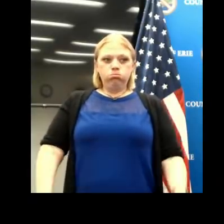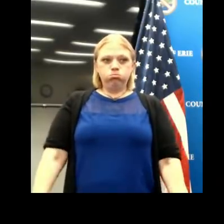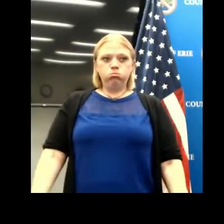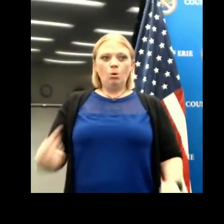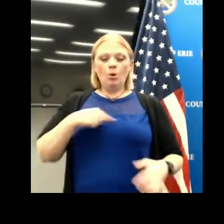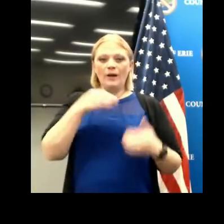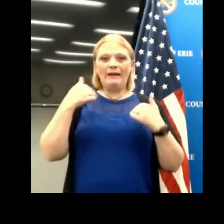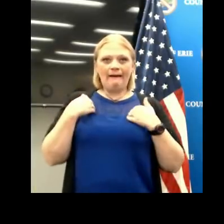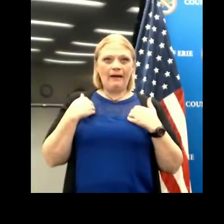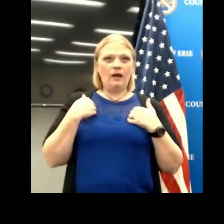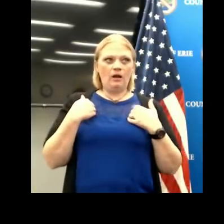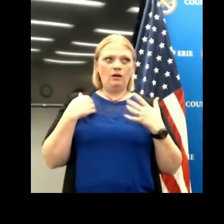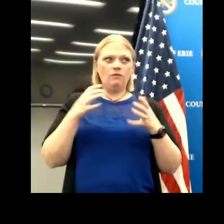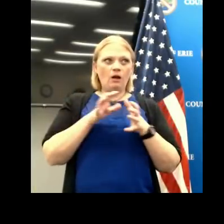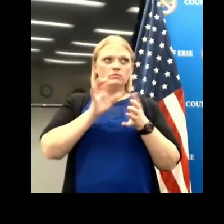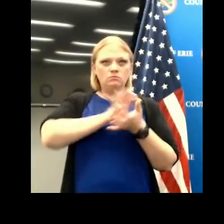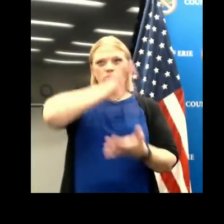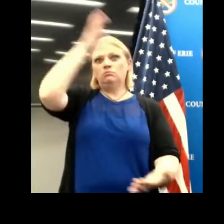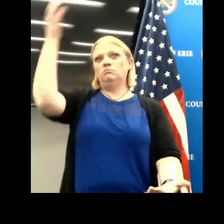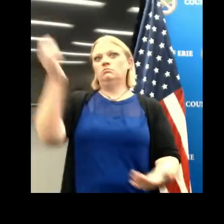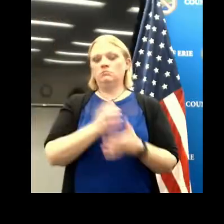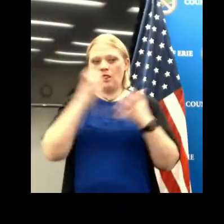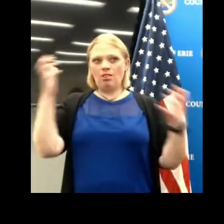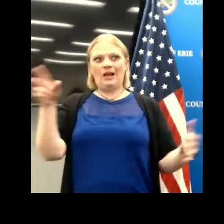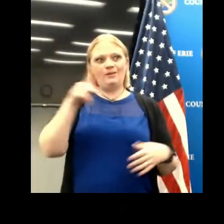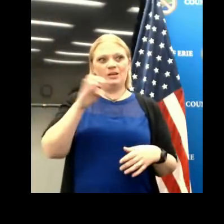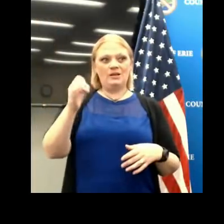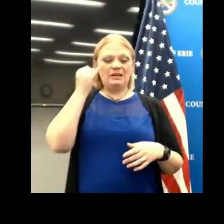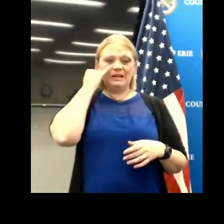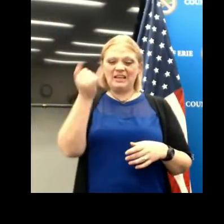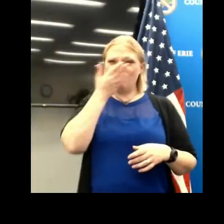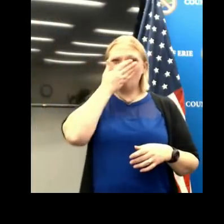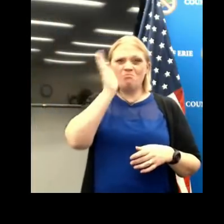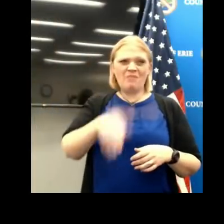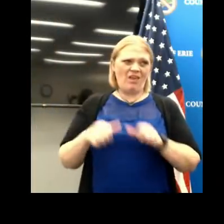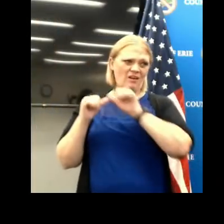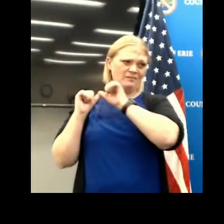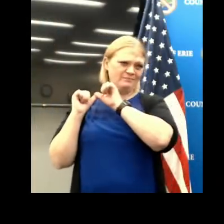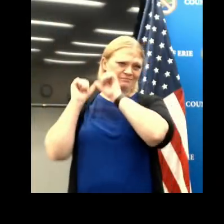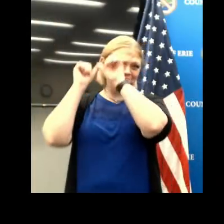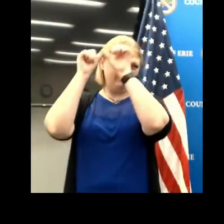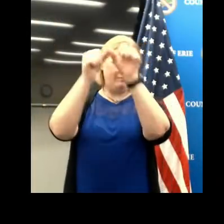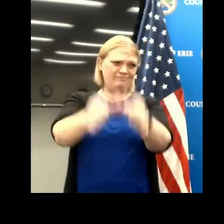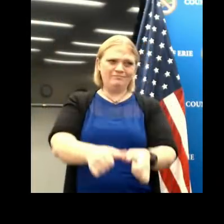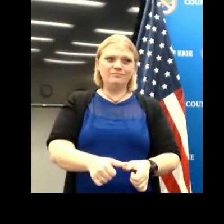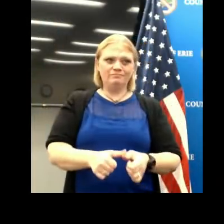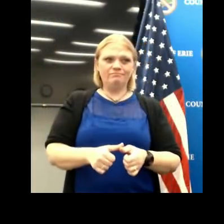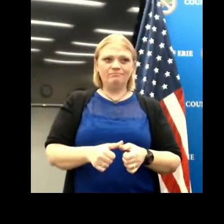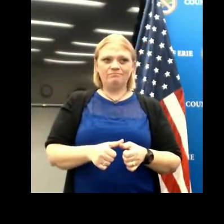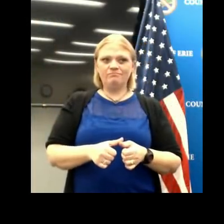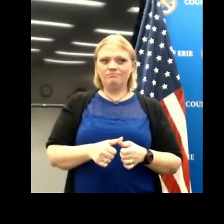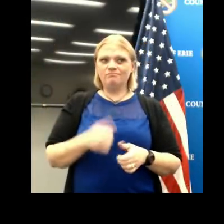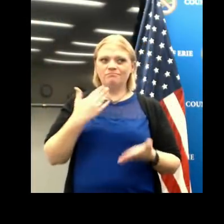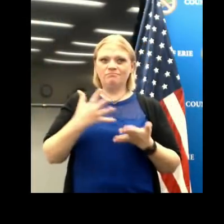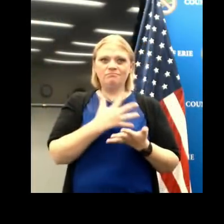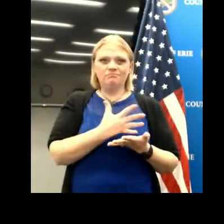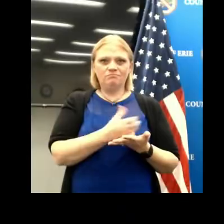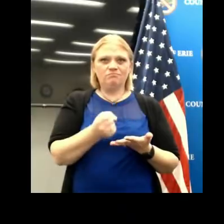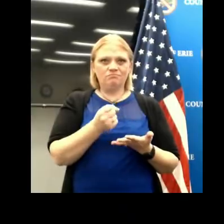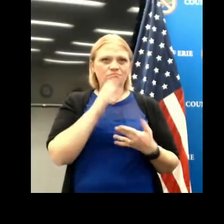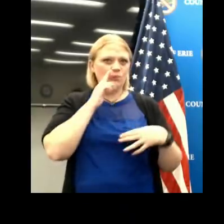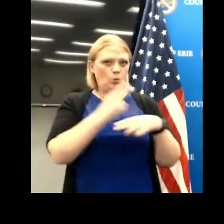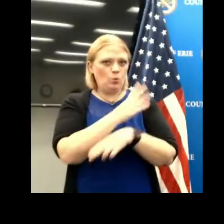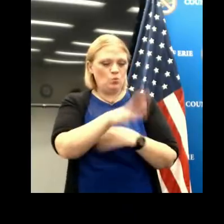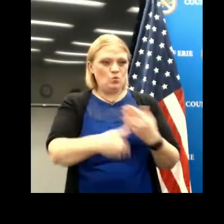of PPE. But if things went really bad for a long time period, this could get used up. I feel comfortable. We're in a good position